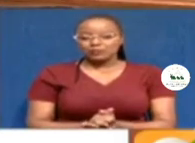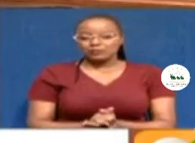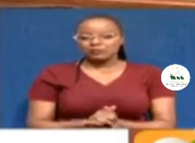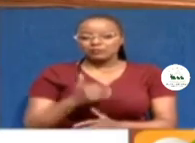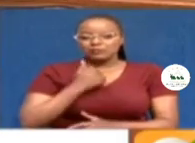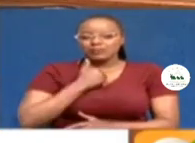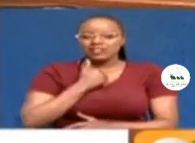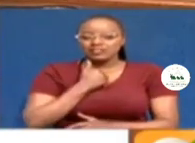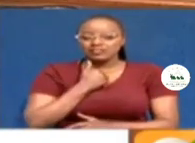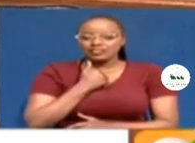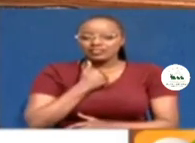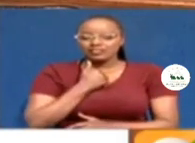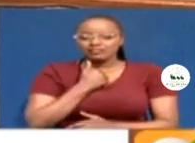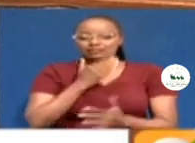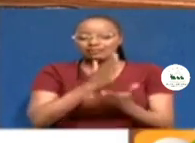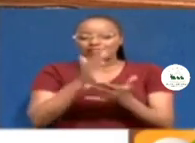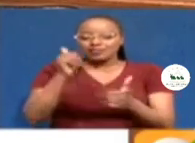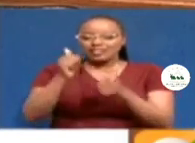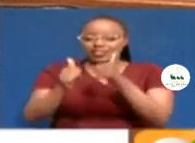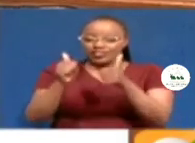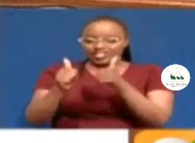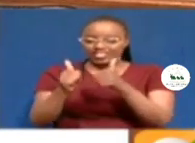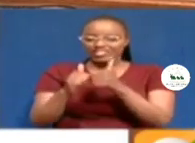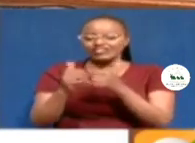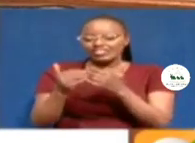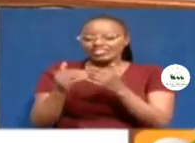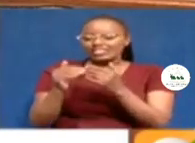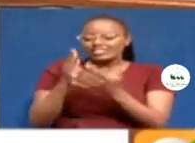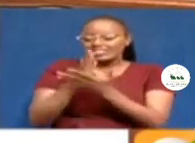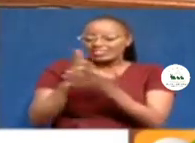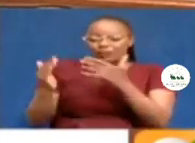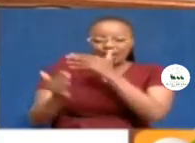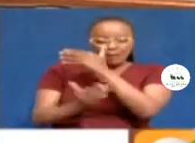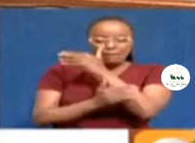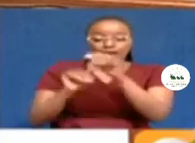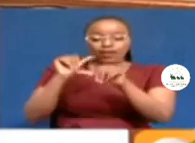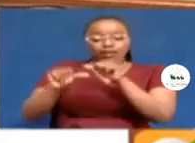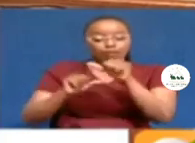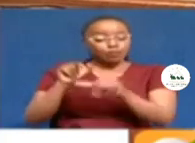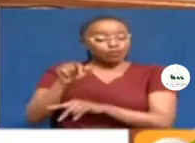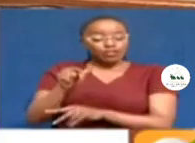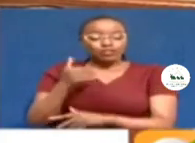is something that is tragic about this.